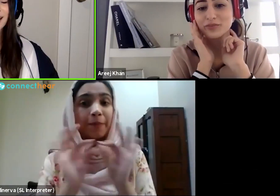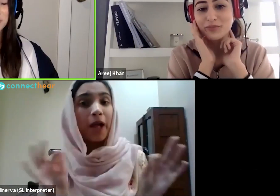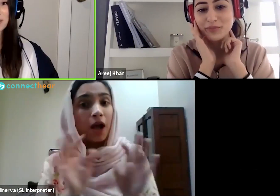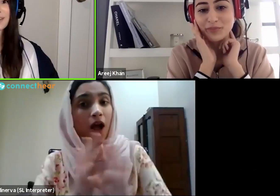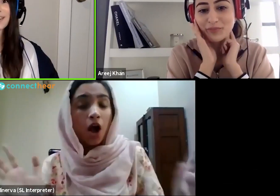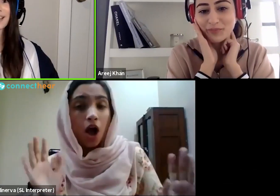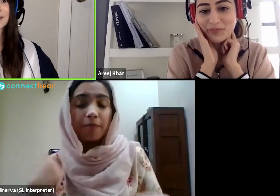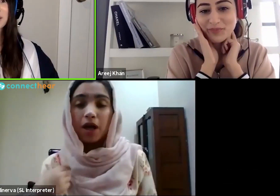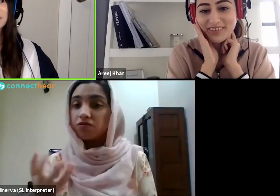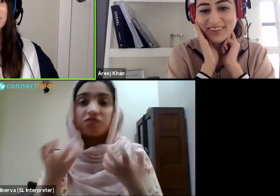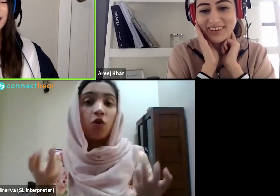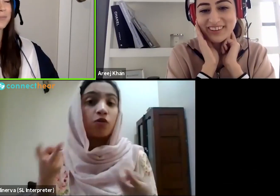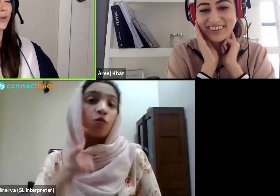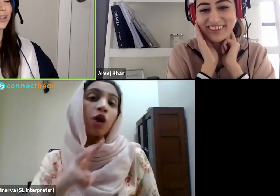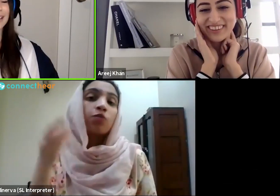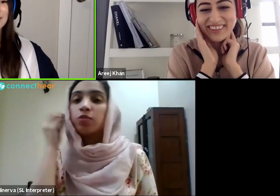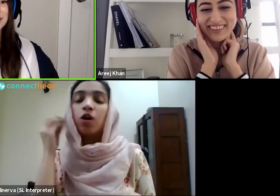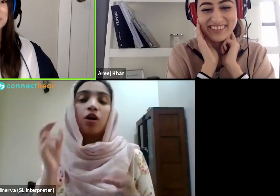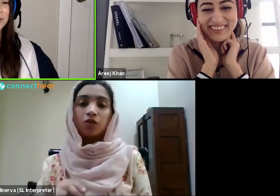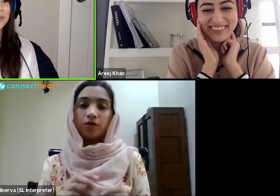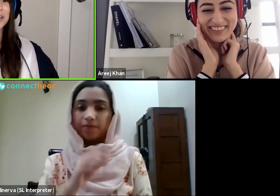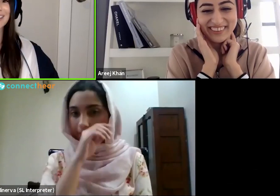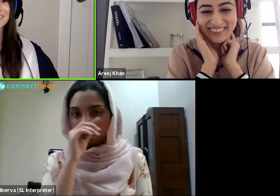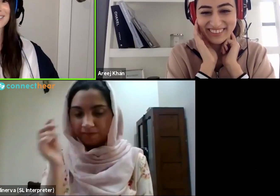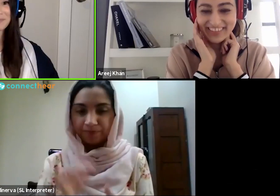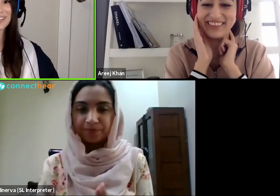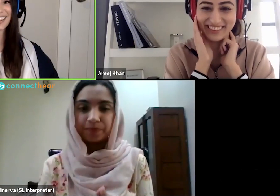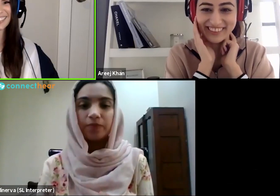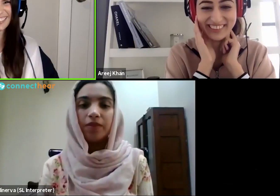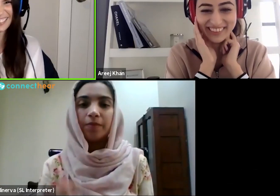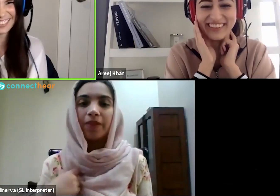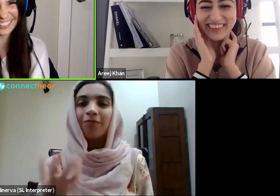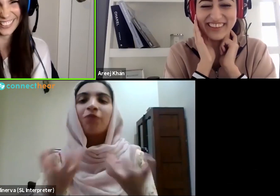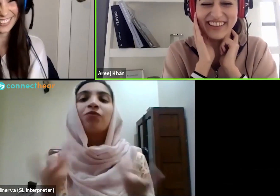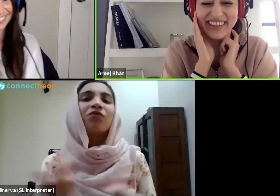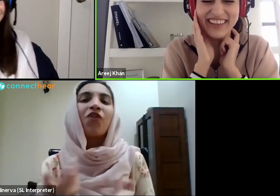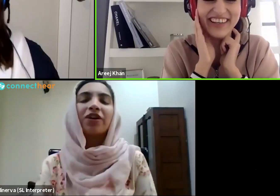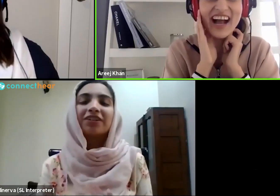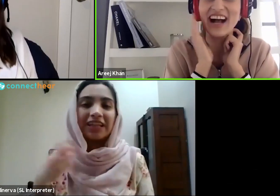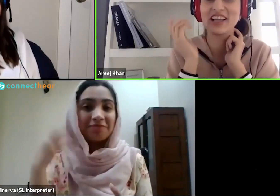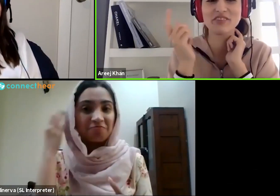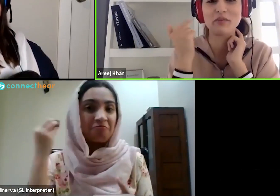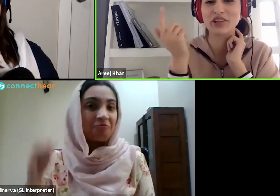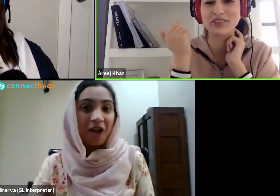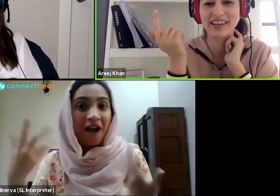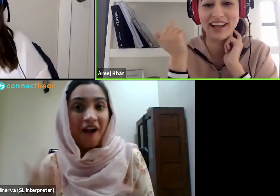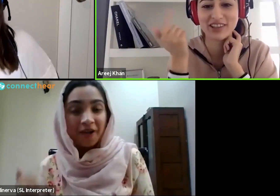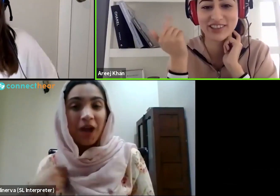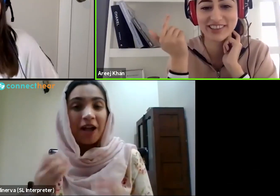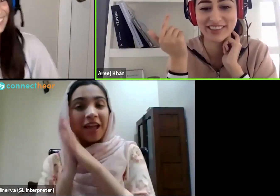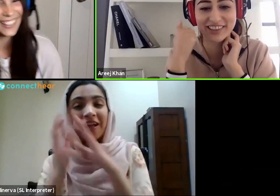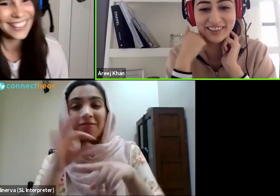this, I will be in that unplugged mode. I'm going to have a beautiful night of sleep tonight. I love how we're using